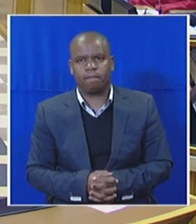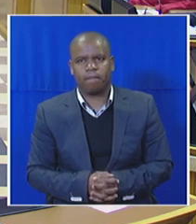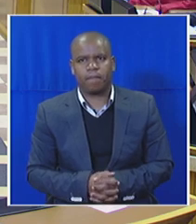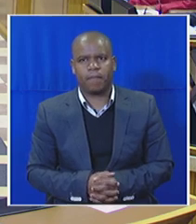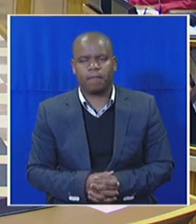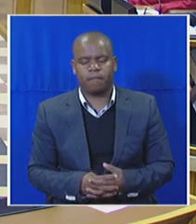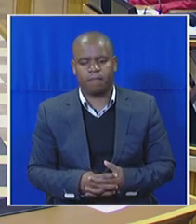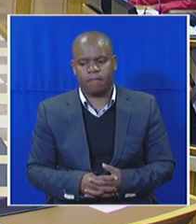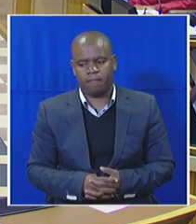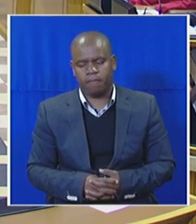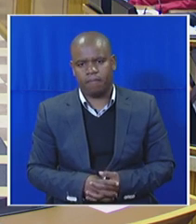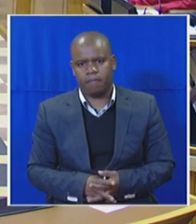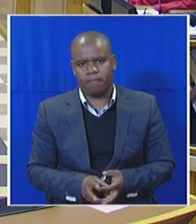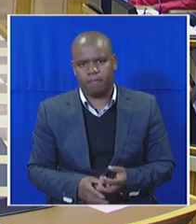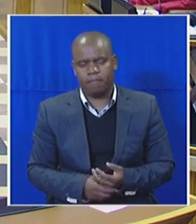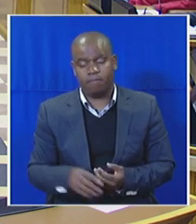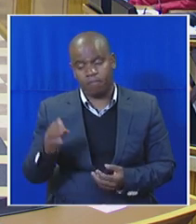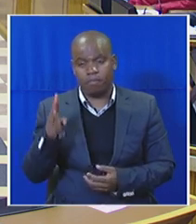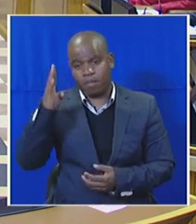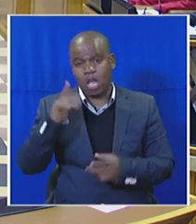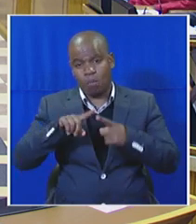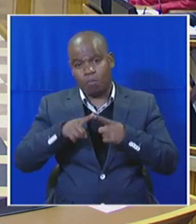Order. On a point of order.